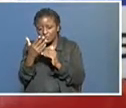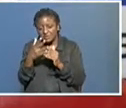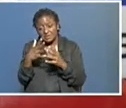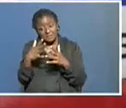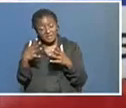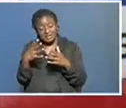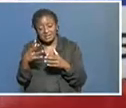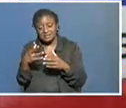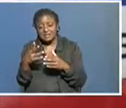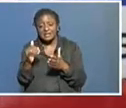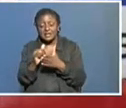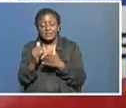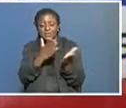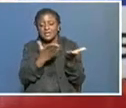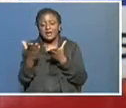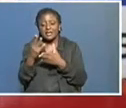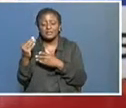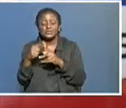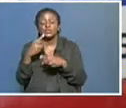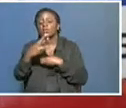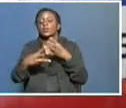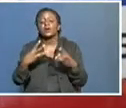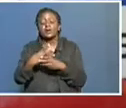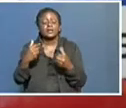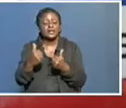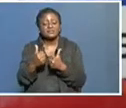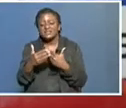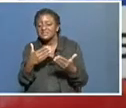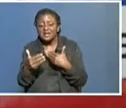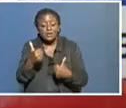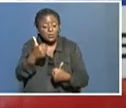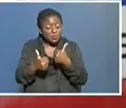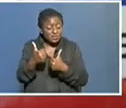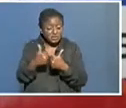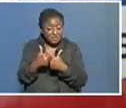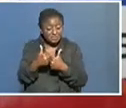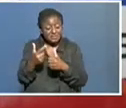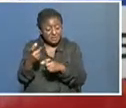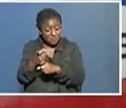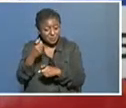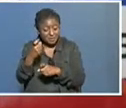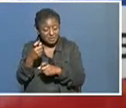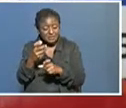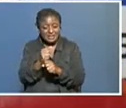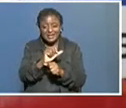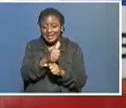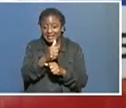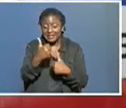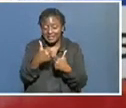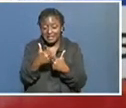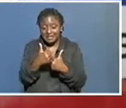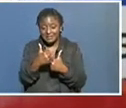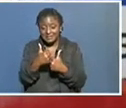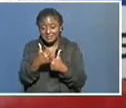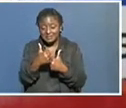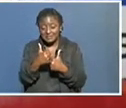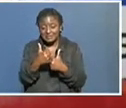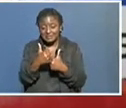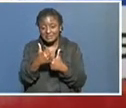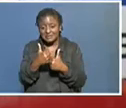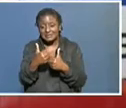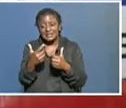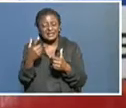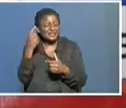will literally take them to the World Game. So it doesn't matter which games they win. You take every game seriously and approach each game as is the